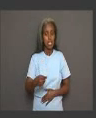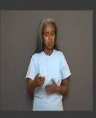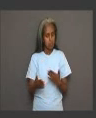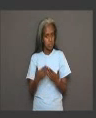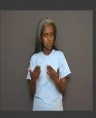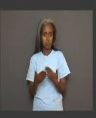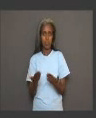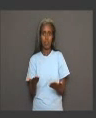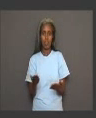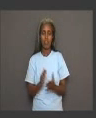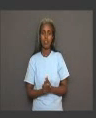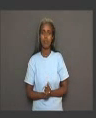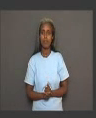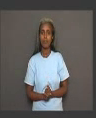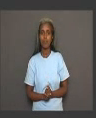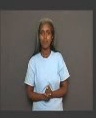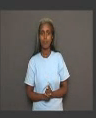then simplify.